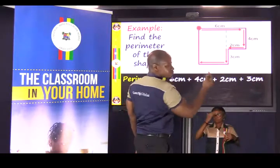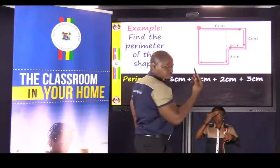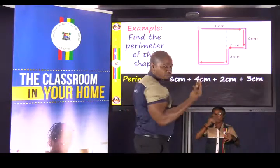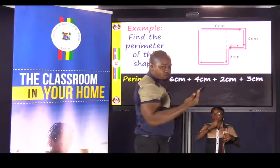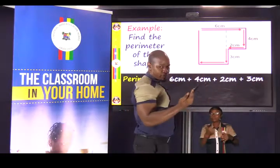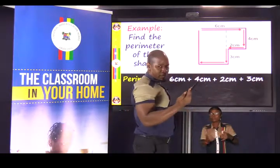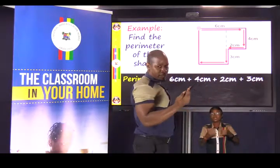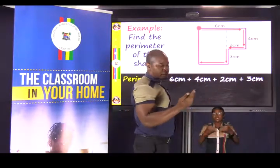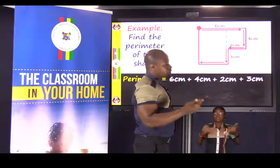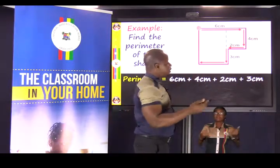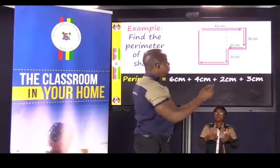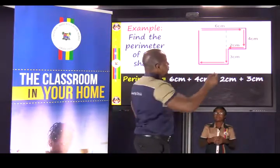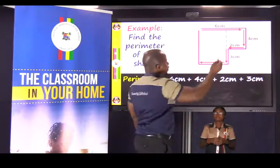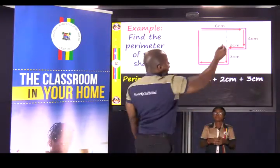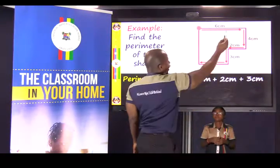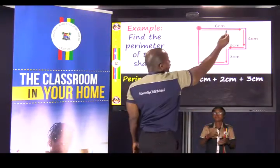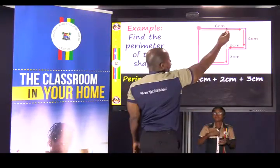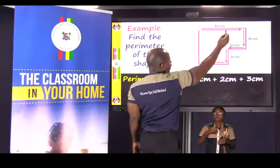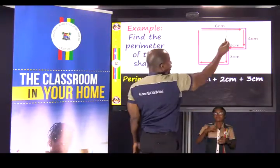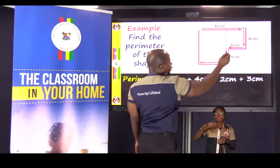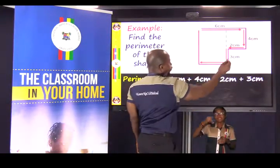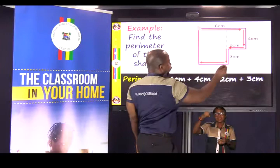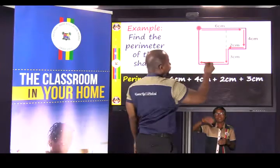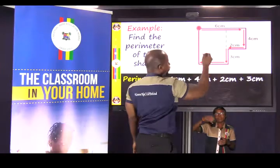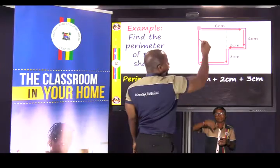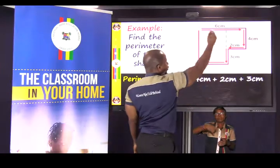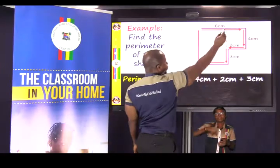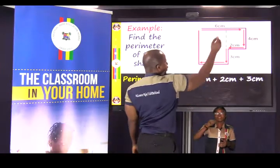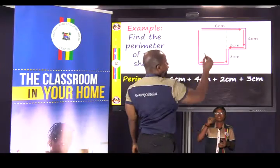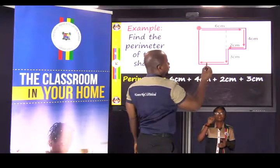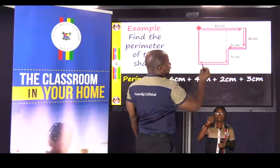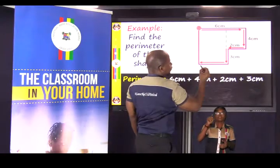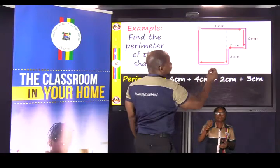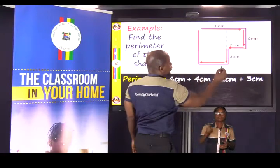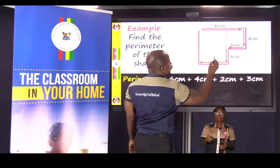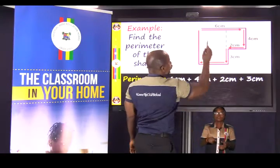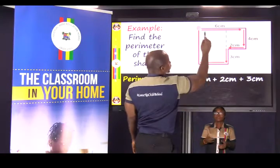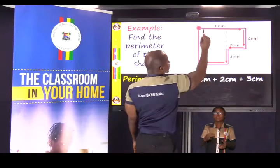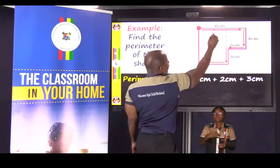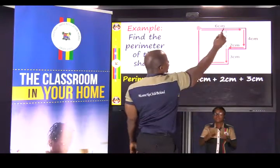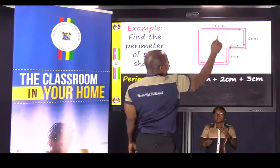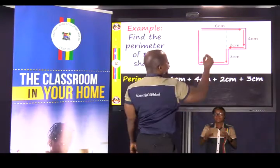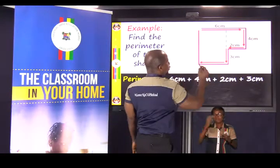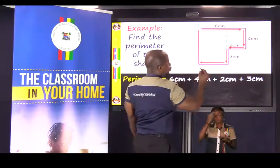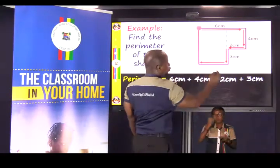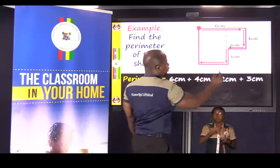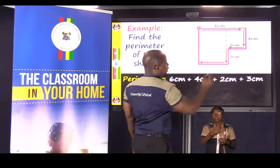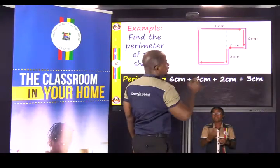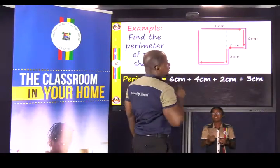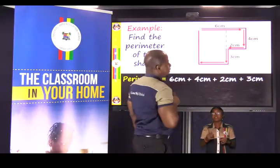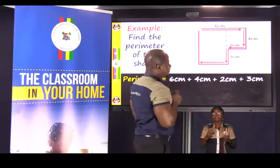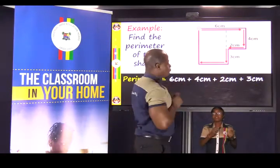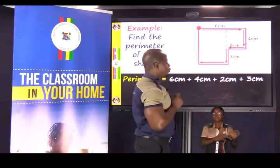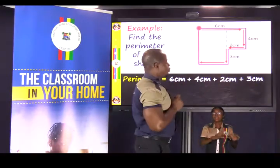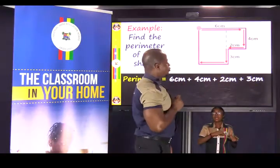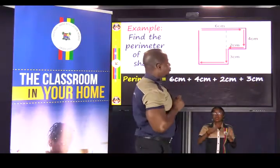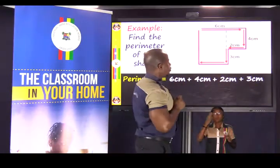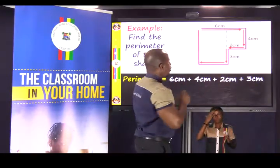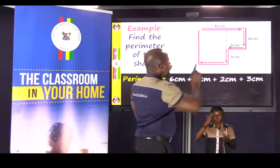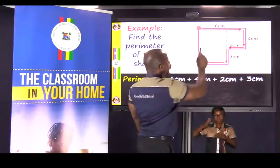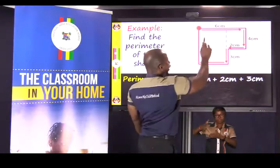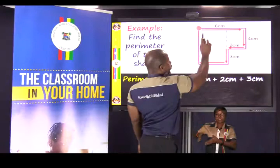side. You see, I draw a line here to form a rectangle here. If I'm able to know this side, I'll be able to know this side.